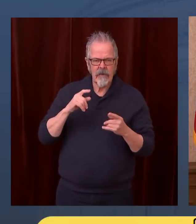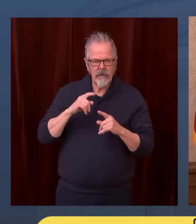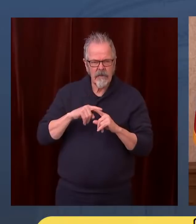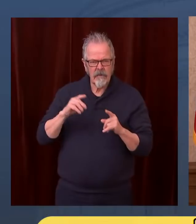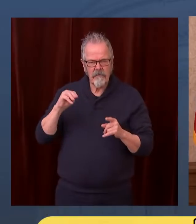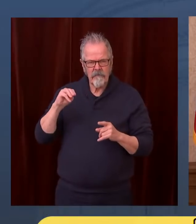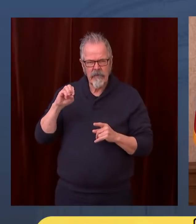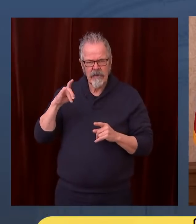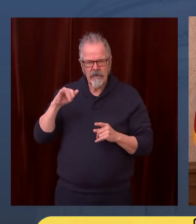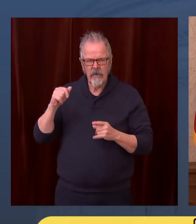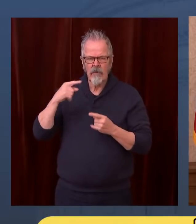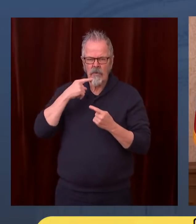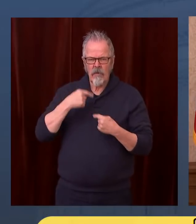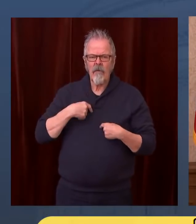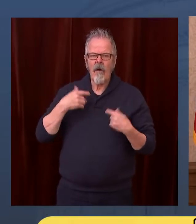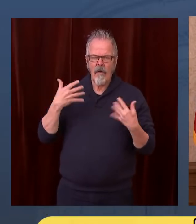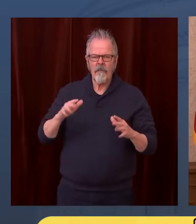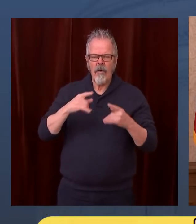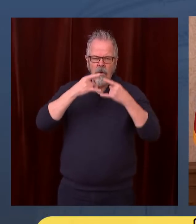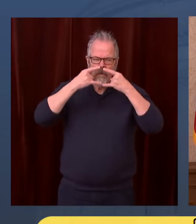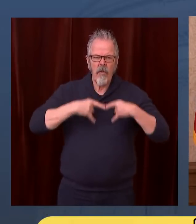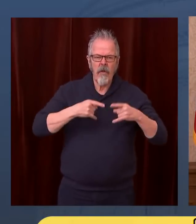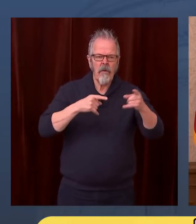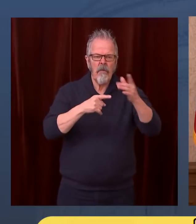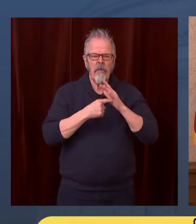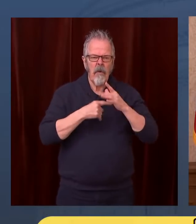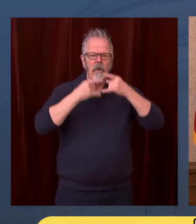mandates when they have not, but that's a small matter.